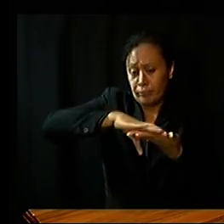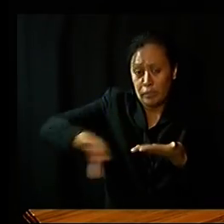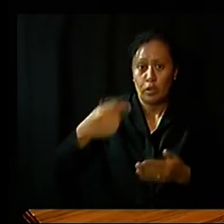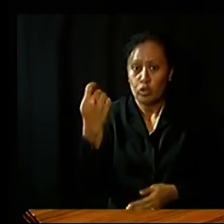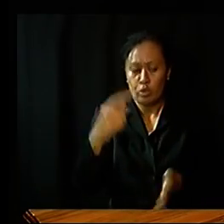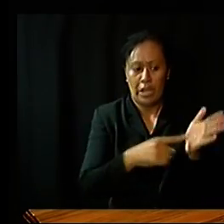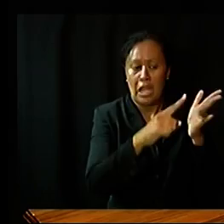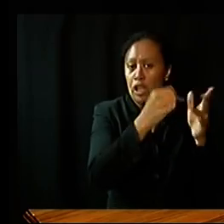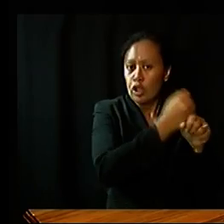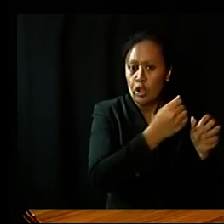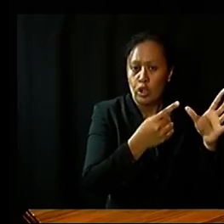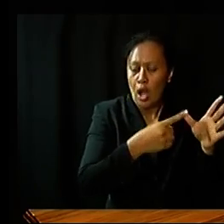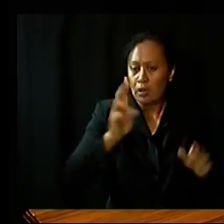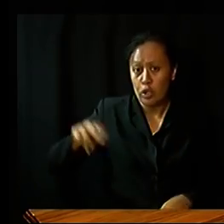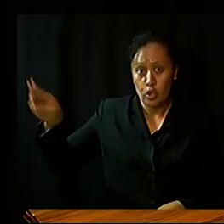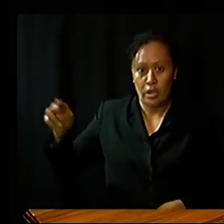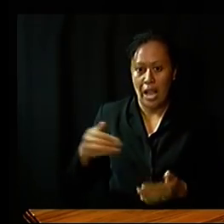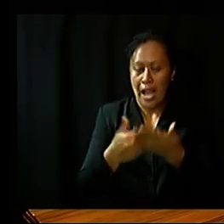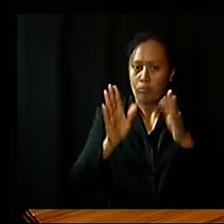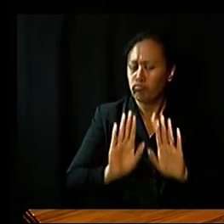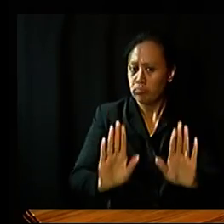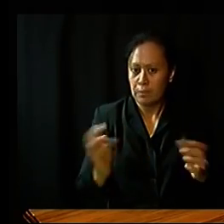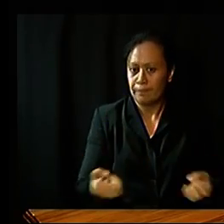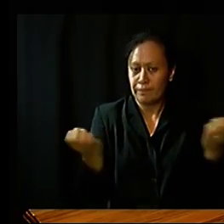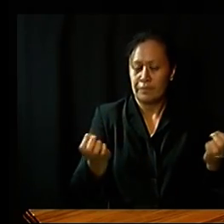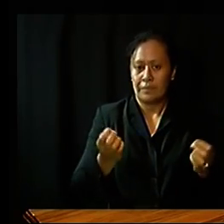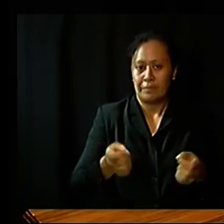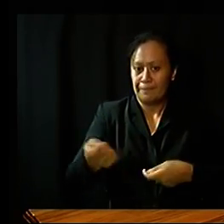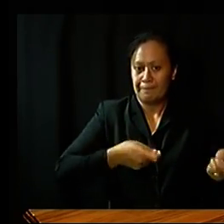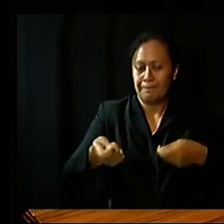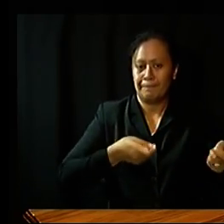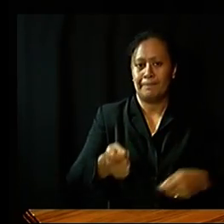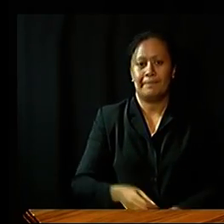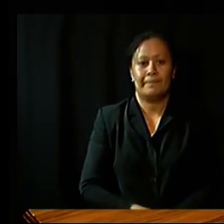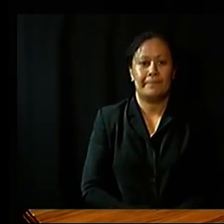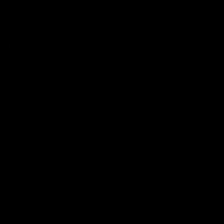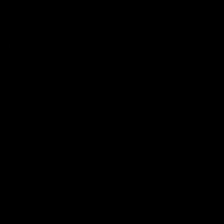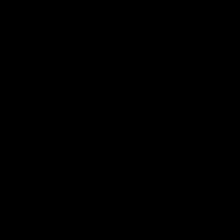for Tonga in Osori and pushing green initiatives for our municipalities.